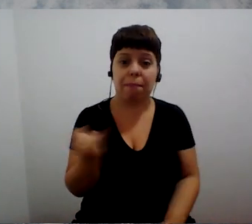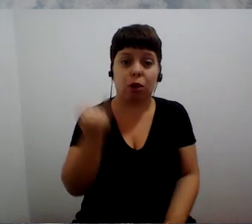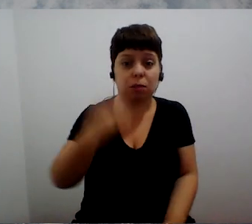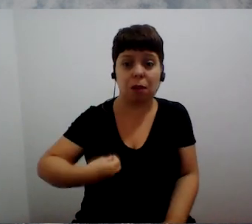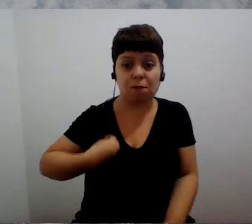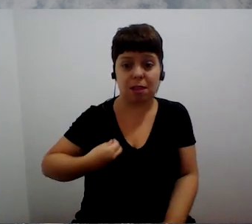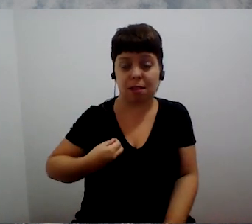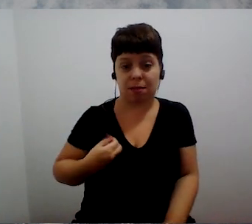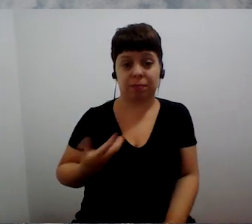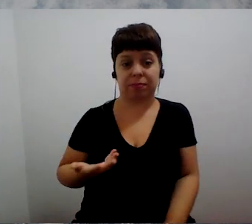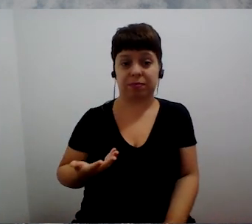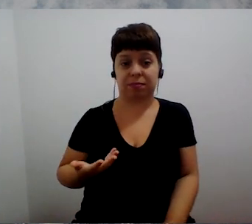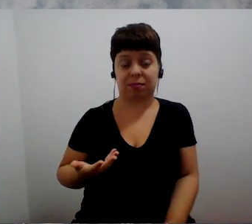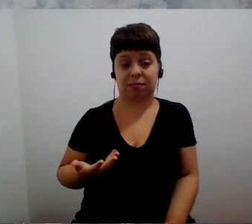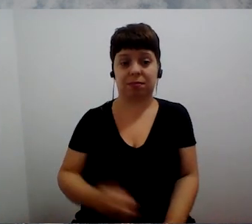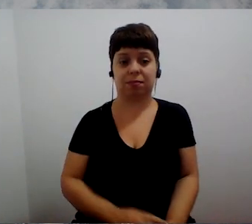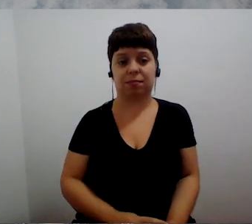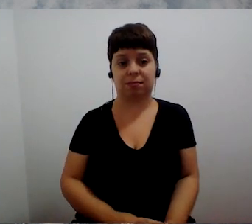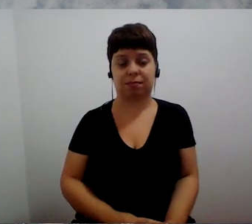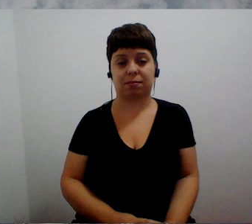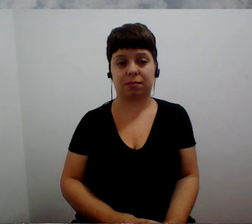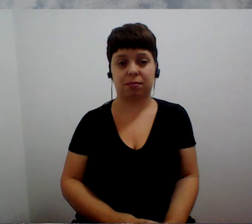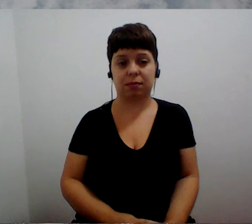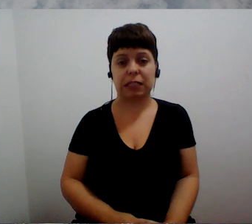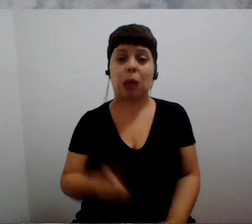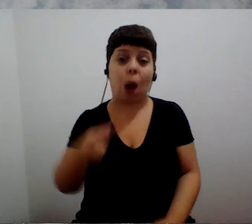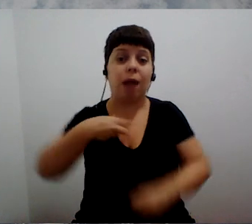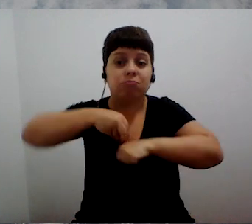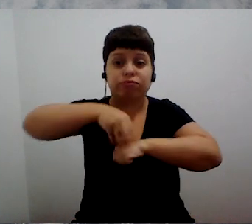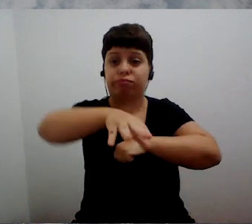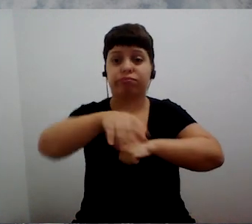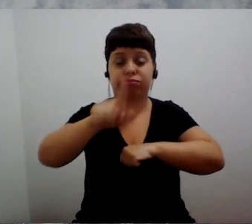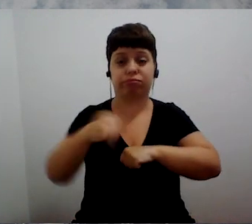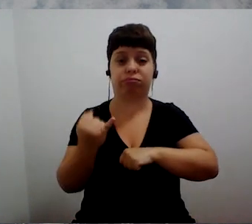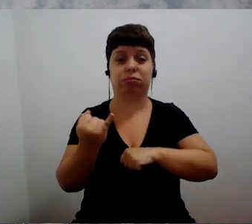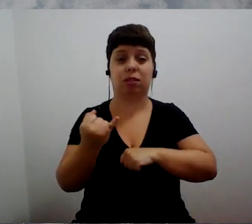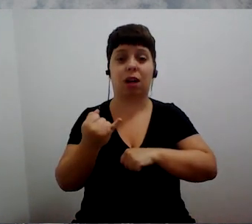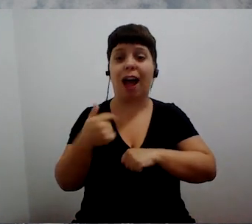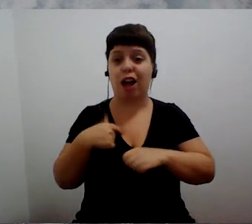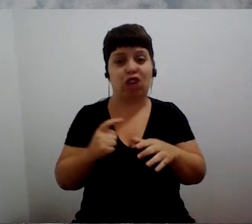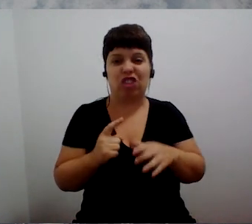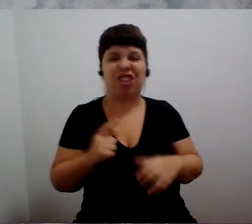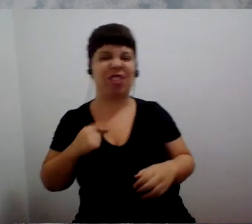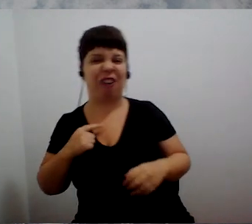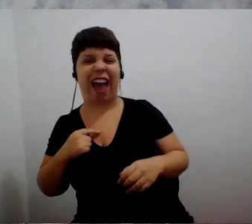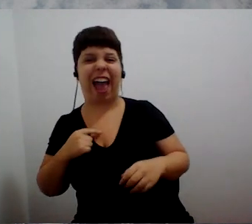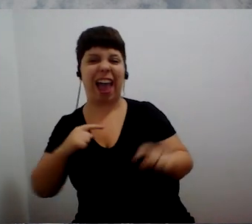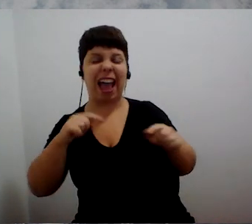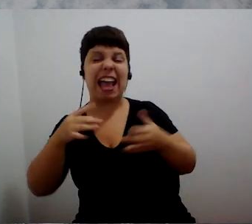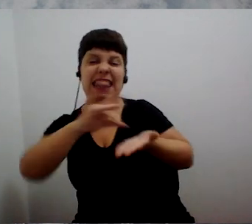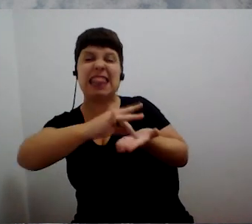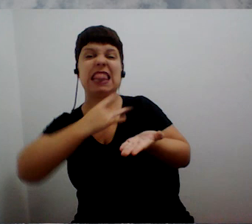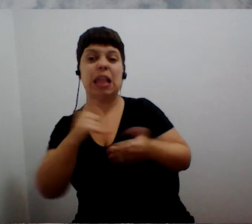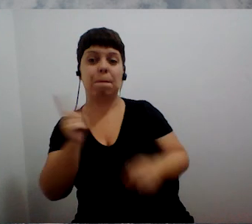Earth. And that's the message that I would like to say. We are in the same side. We are not the opposite. We